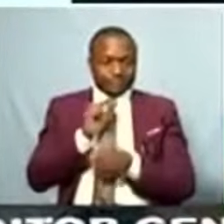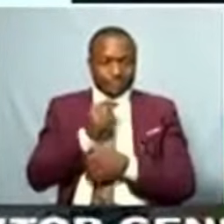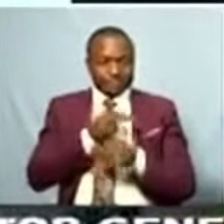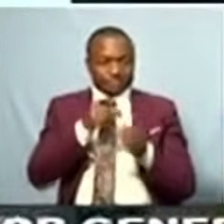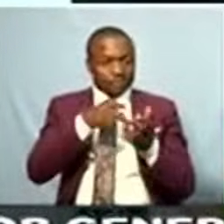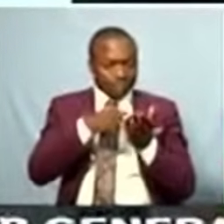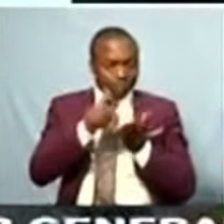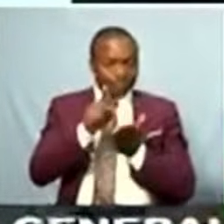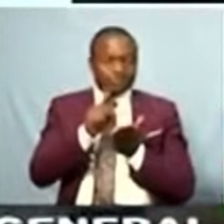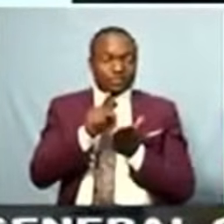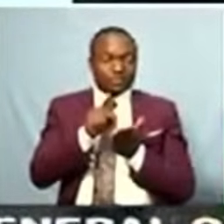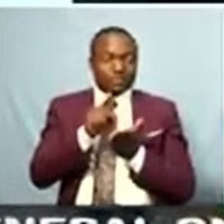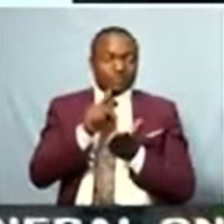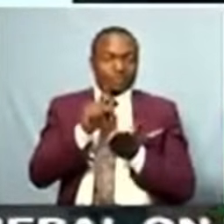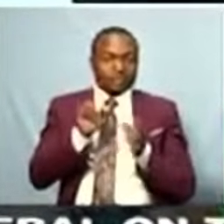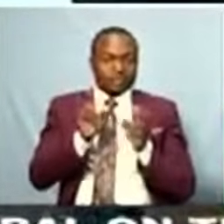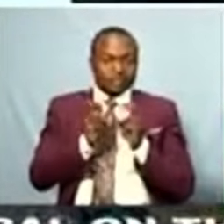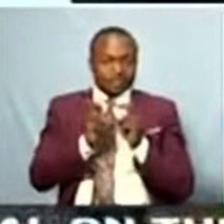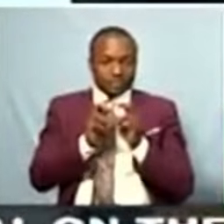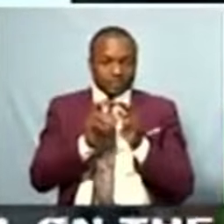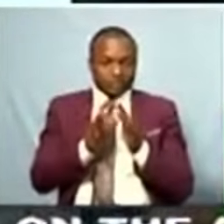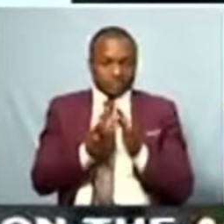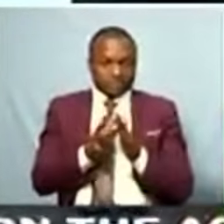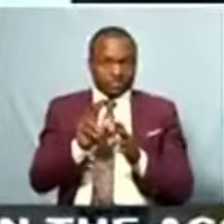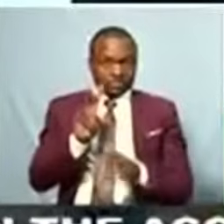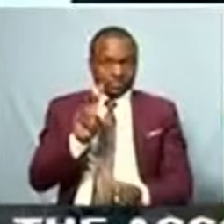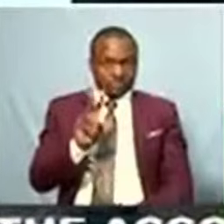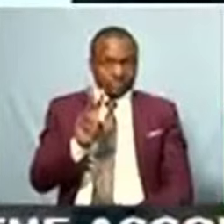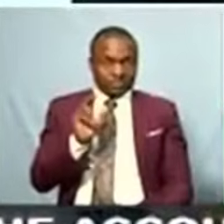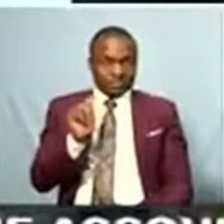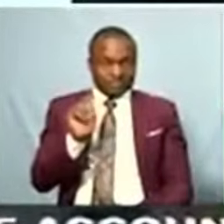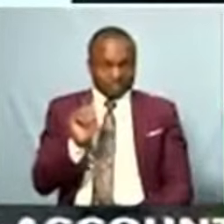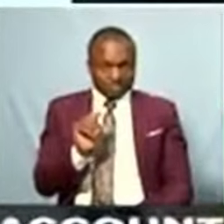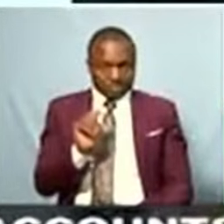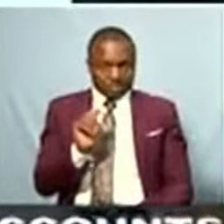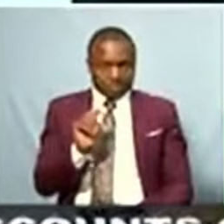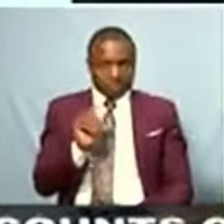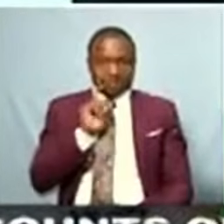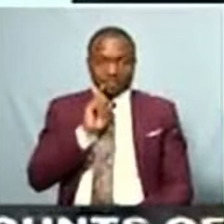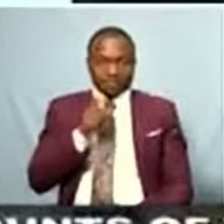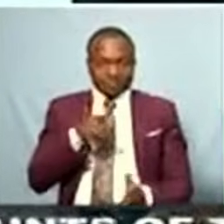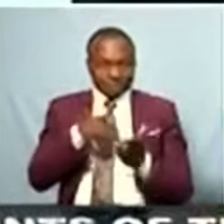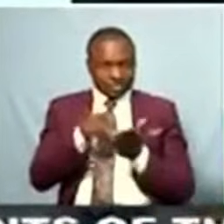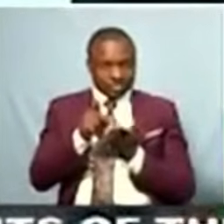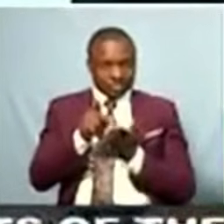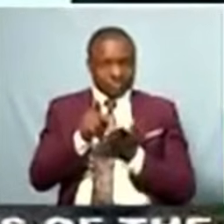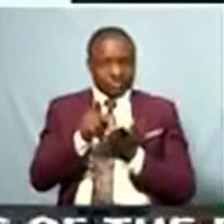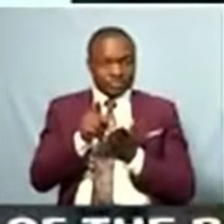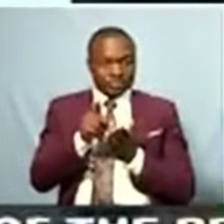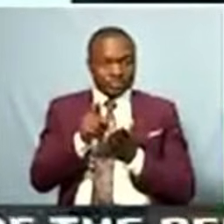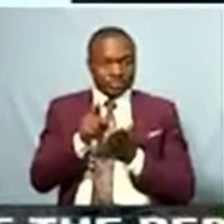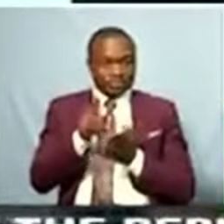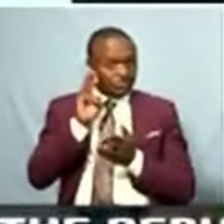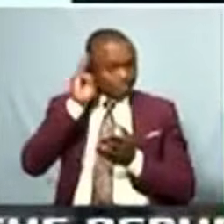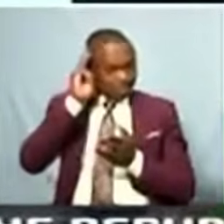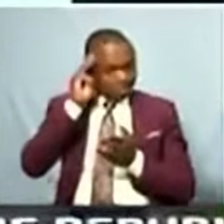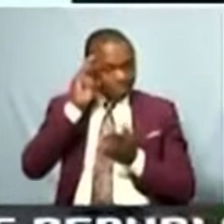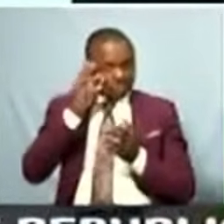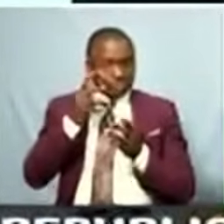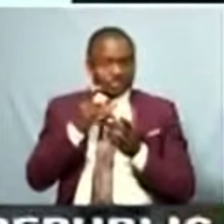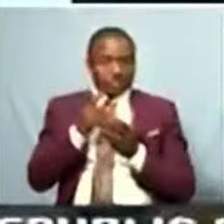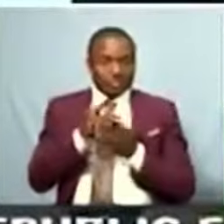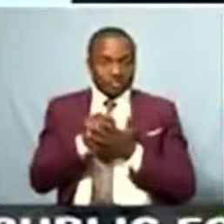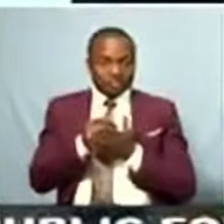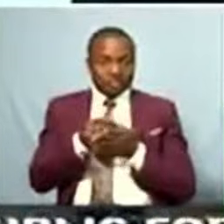pay the contractor. So the VAT is supposed to be paid when Ministry of Finance funds